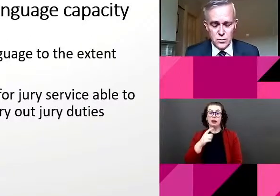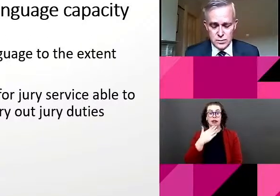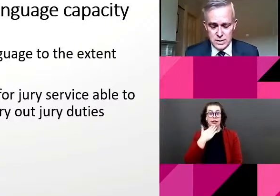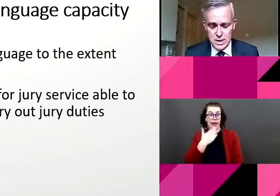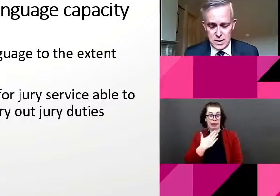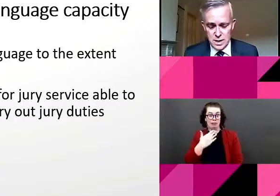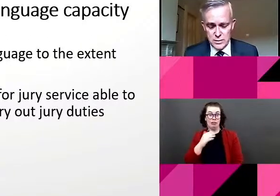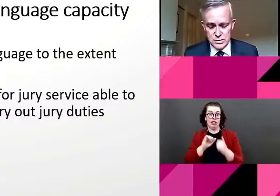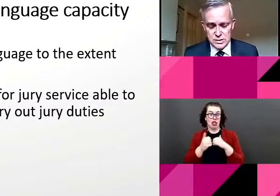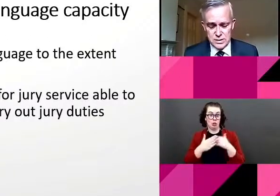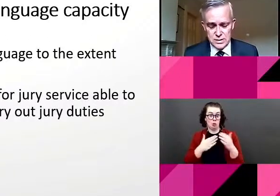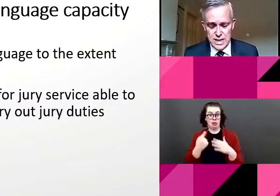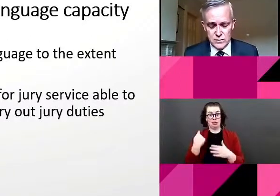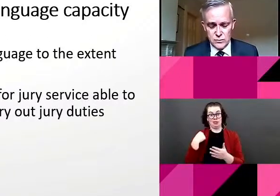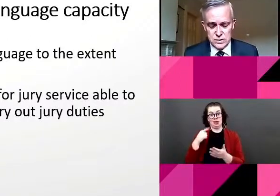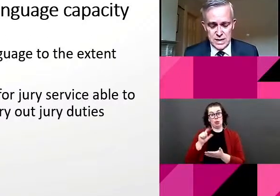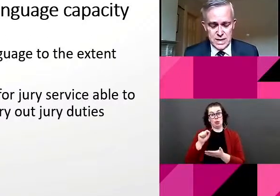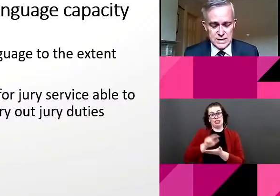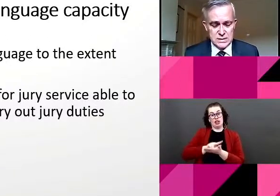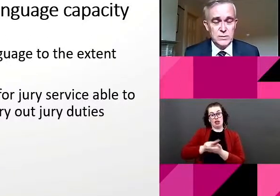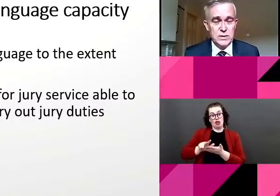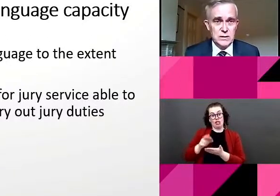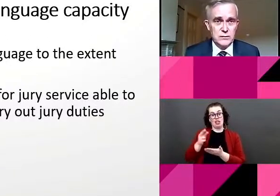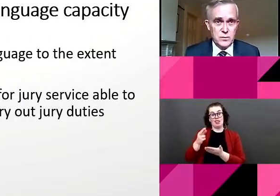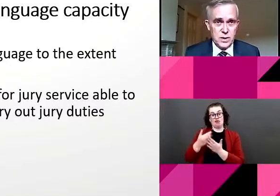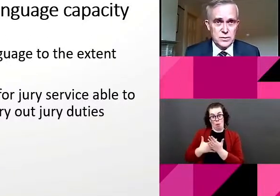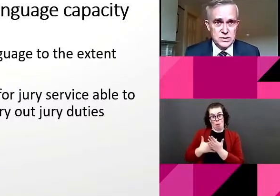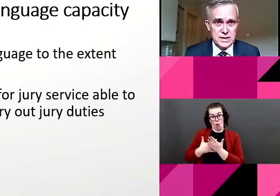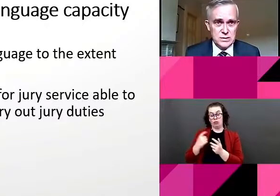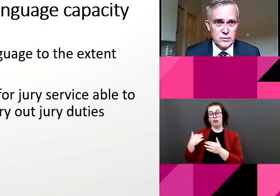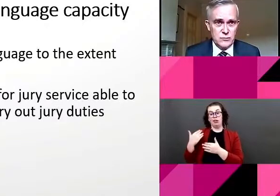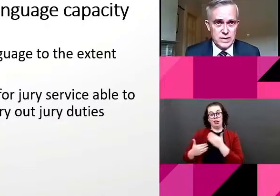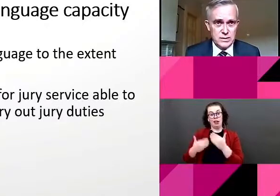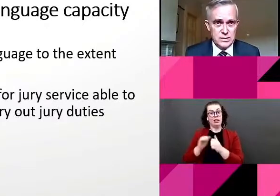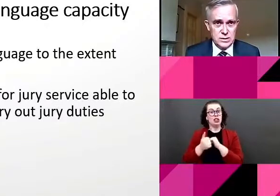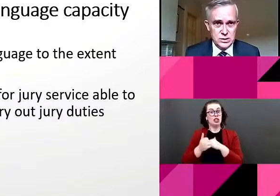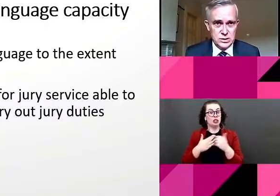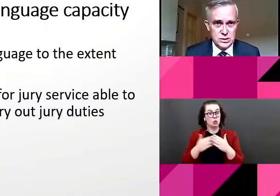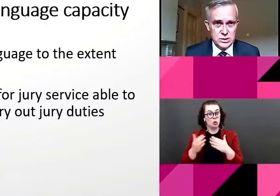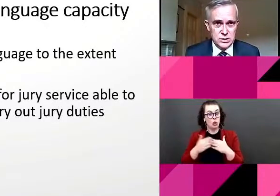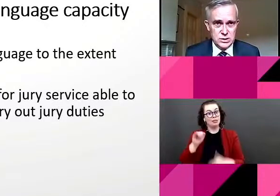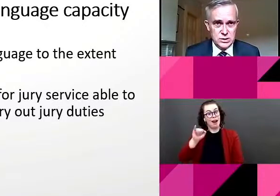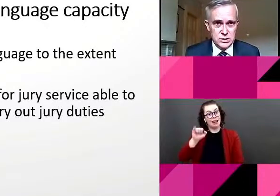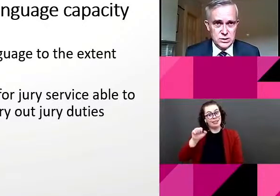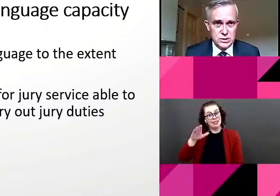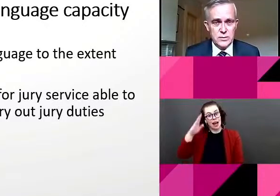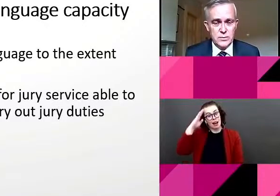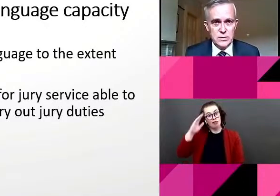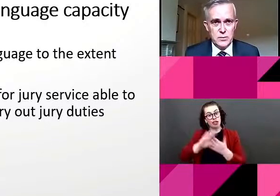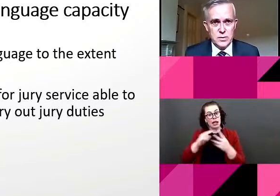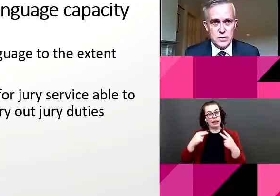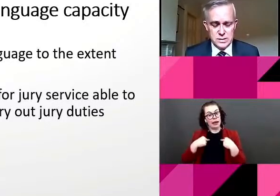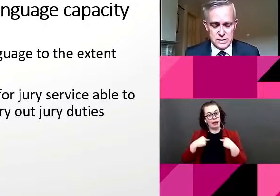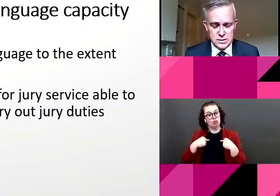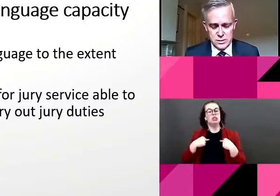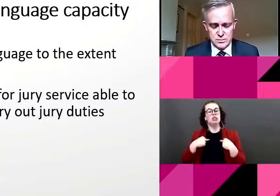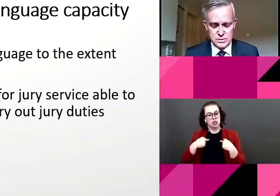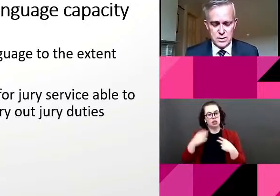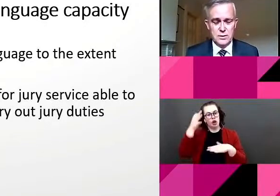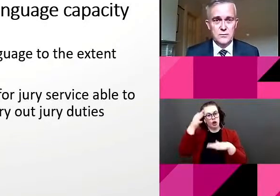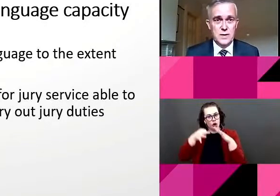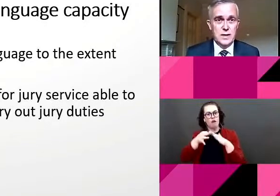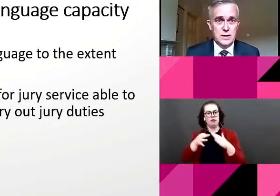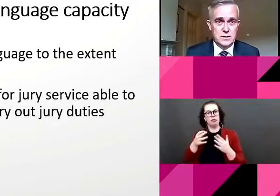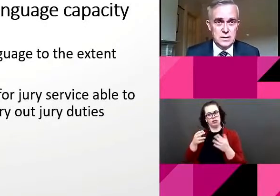2013 report, Irish Sign Language has been given proper statutory recognition. So that's incredibly important in